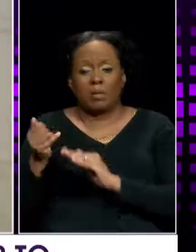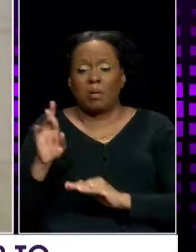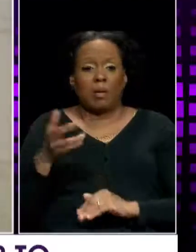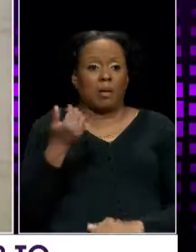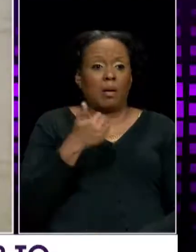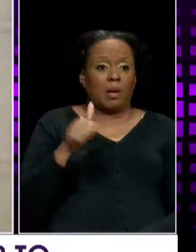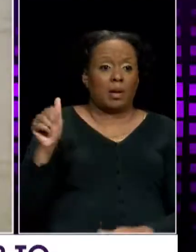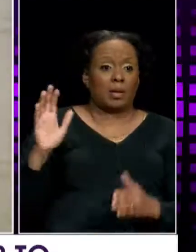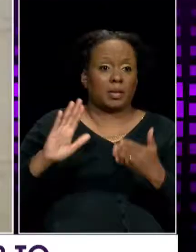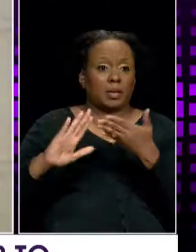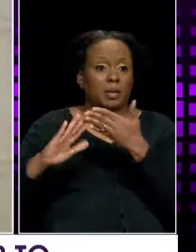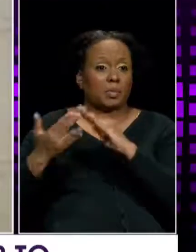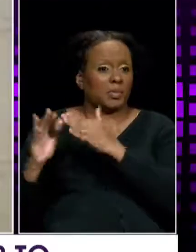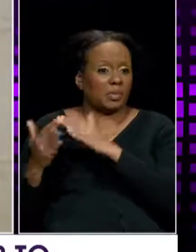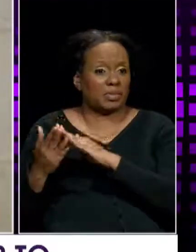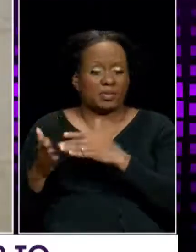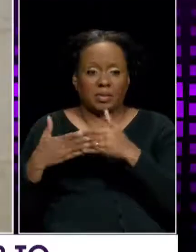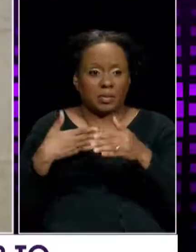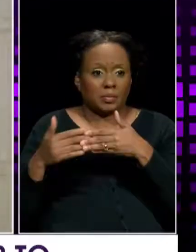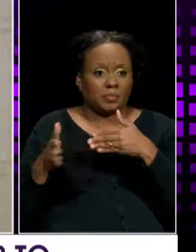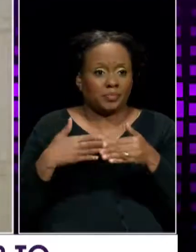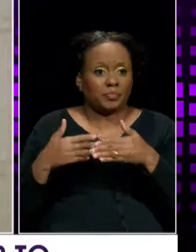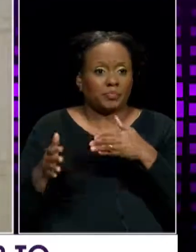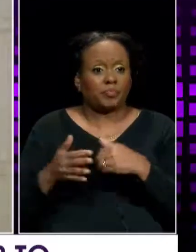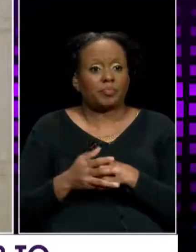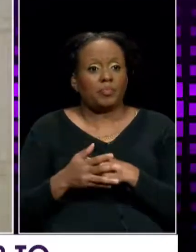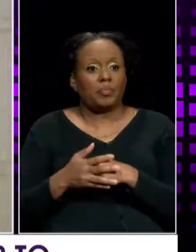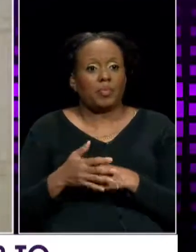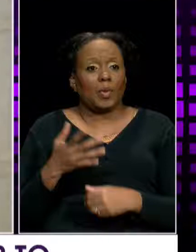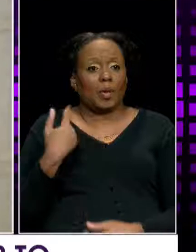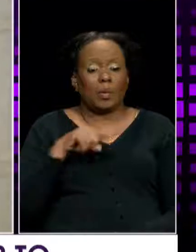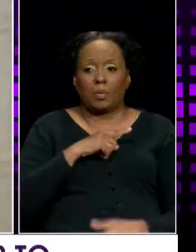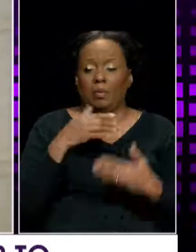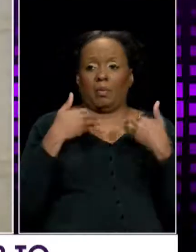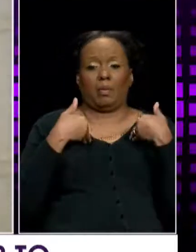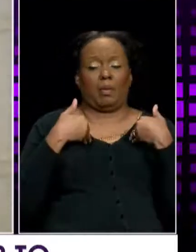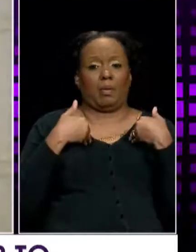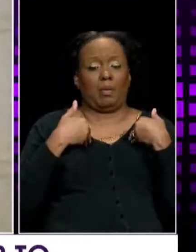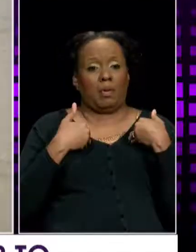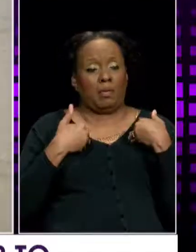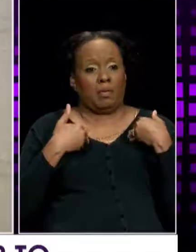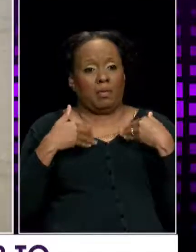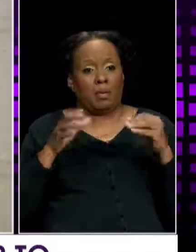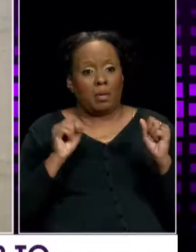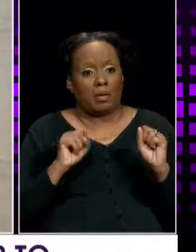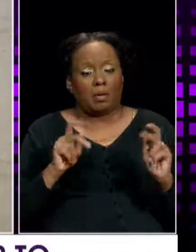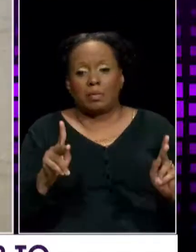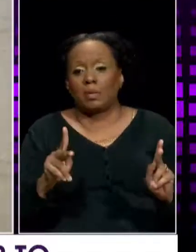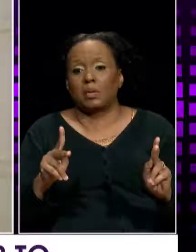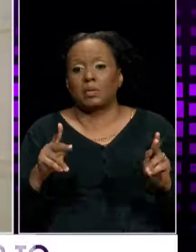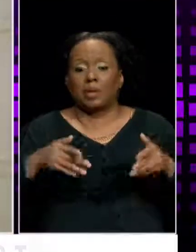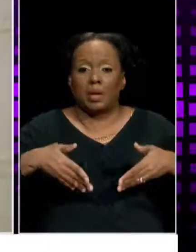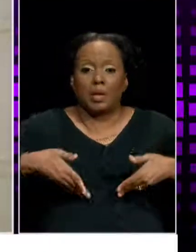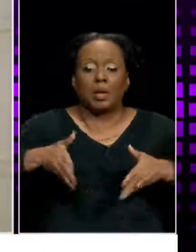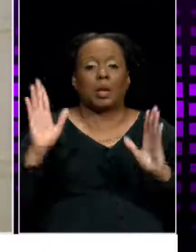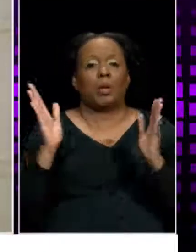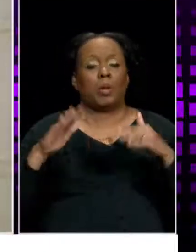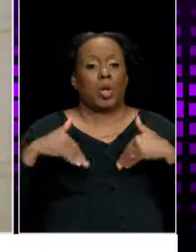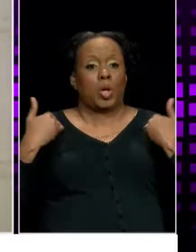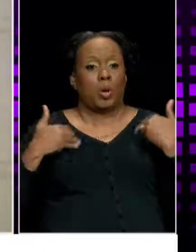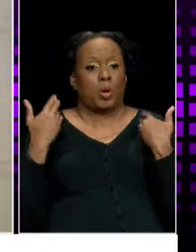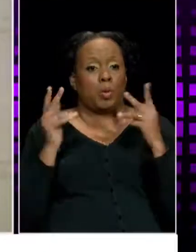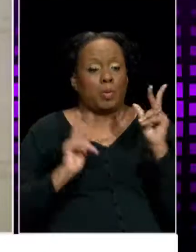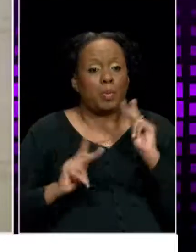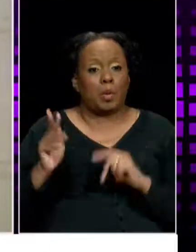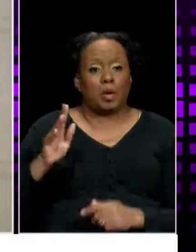we have like an edge. We have the opportunity to allow young people to grow and develop.